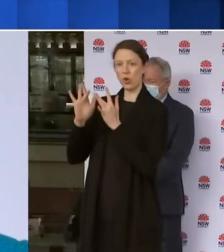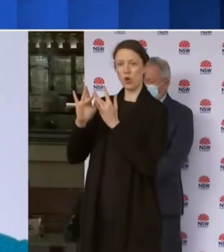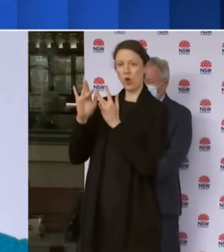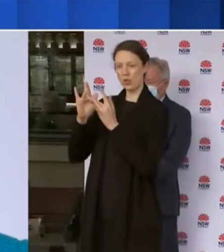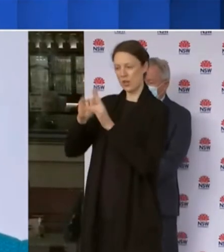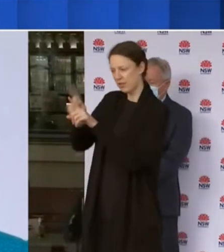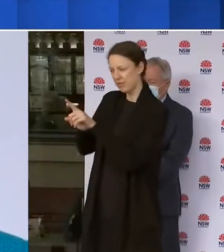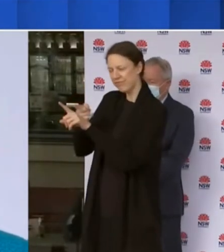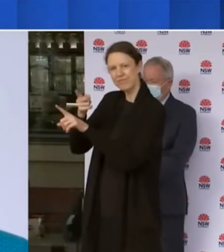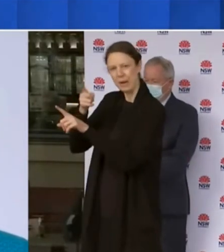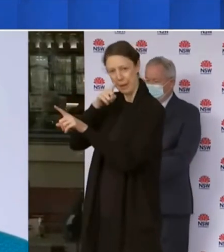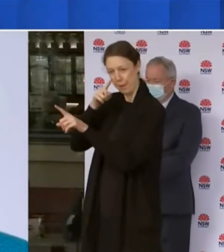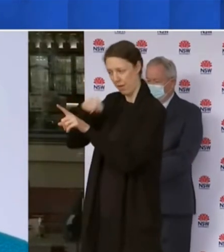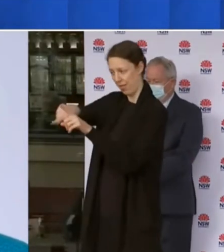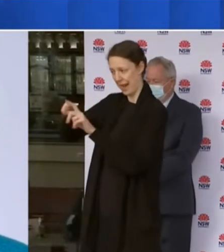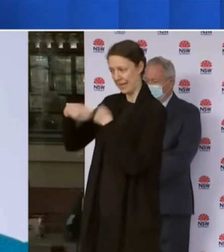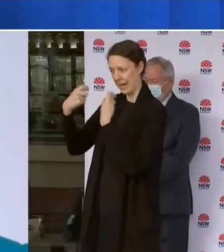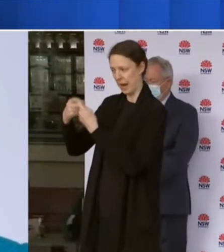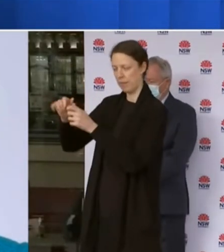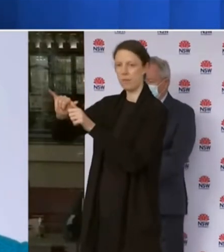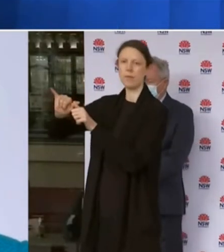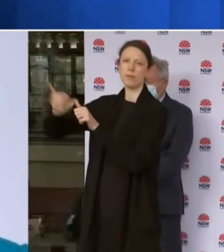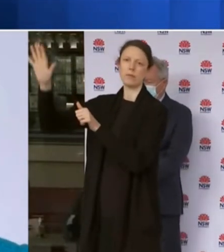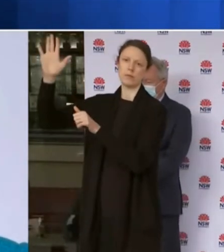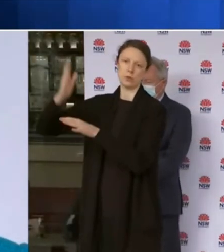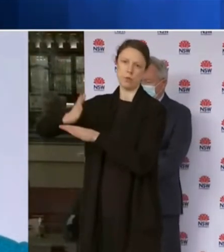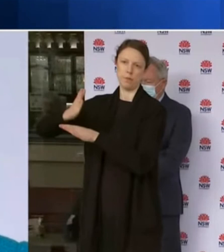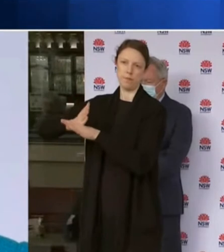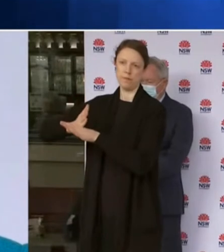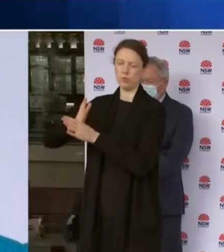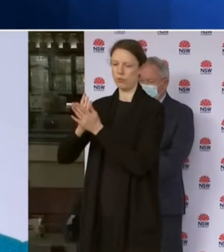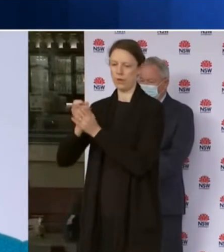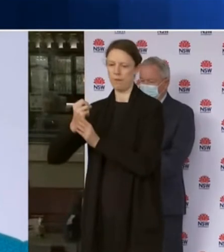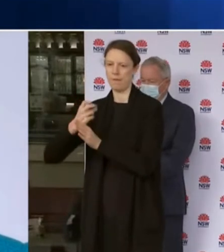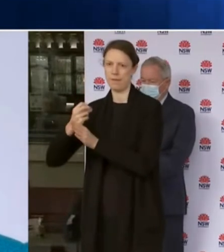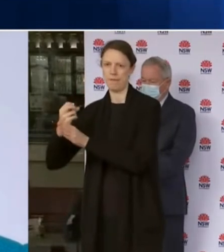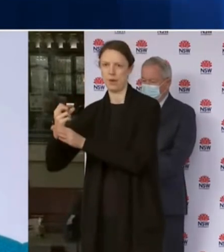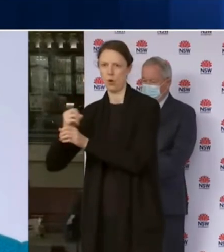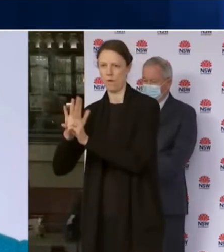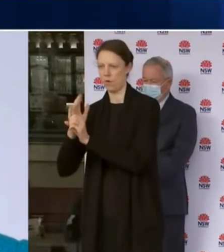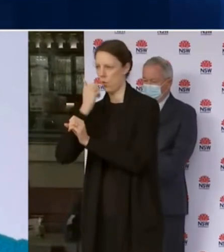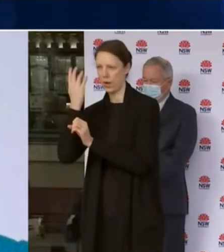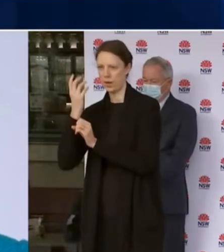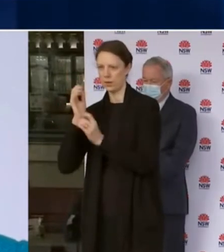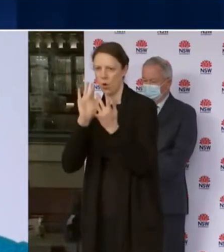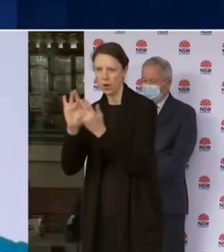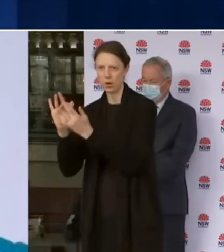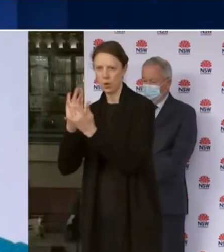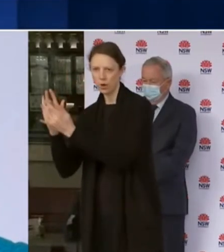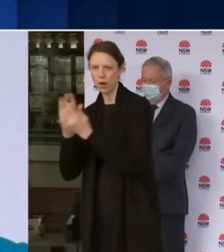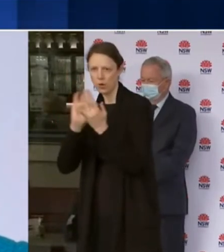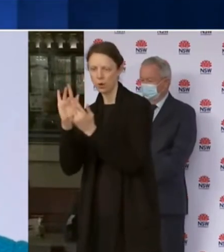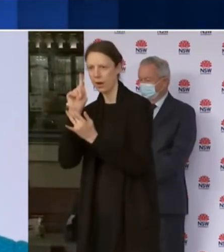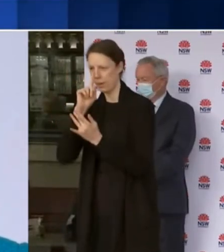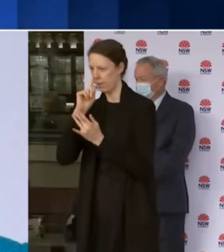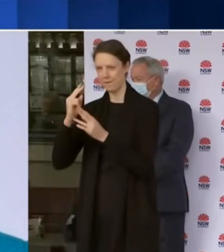South Wales have done an absolutely outstanding job in getting ahead of the virus. At every stage, they've managed to contact the